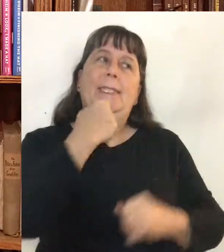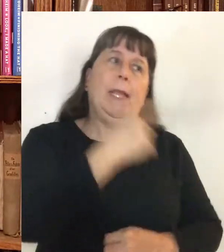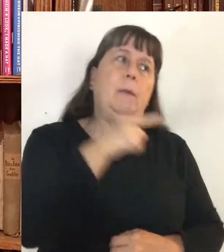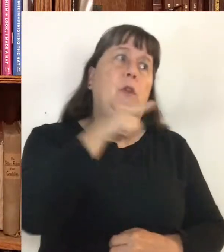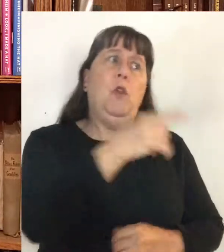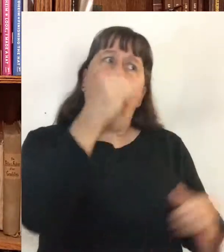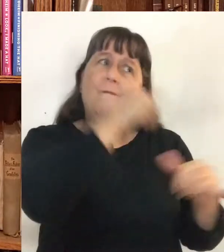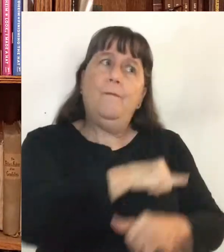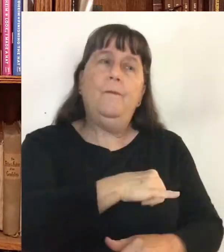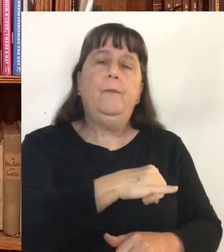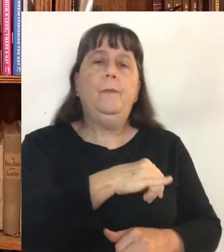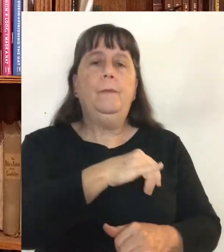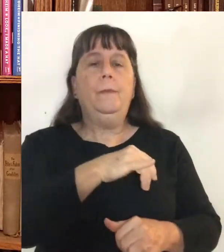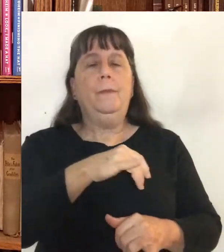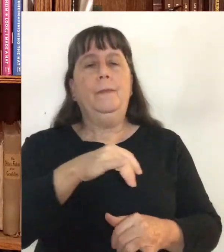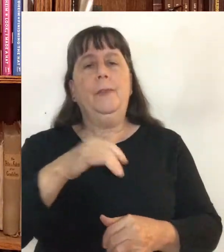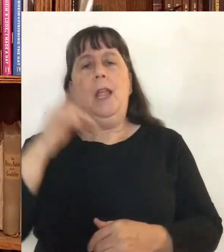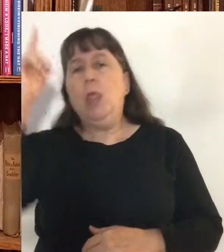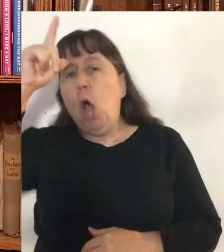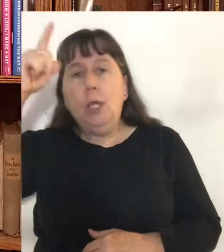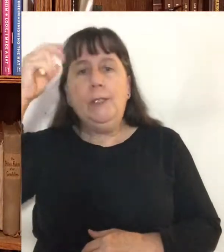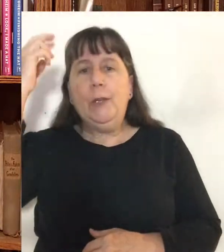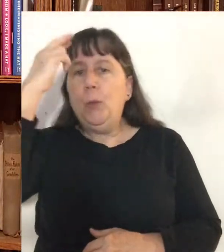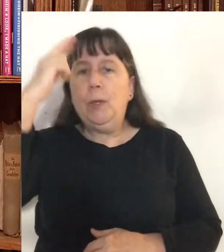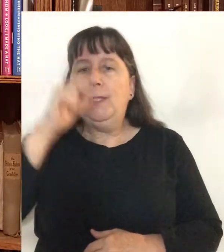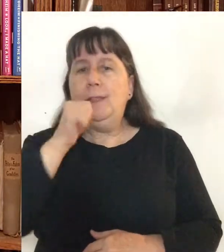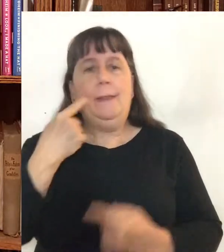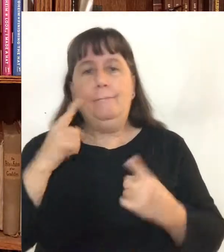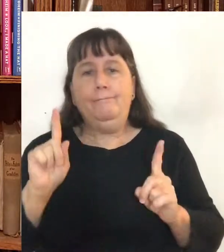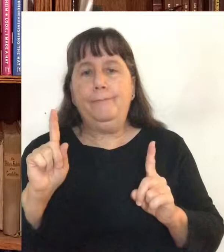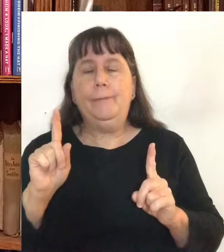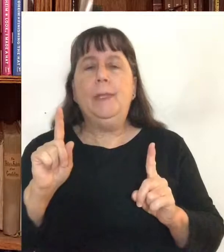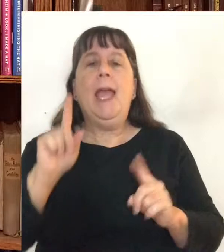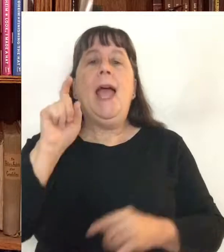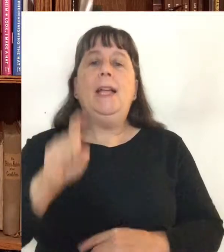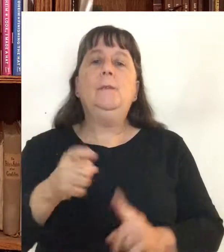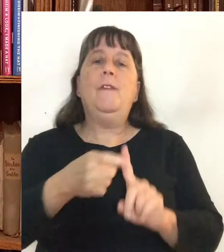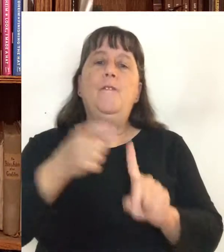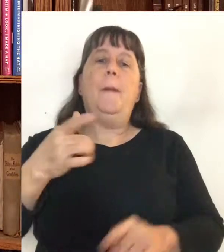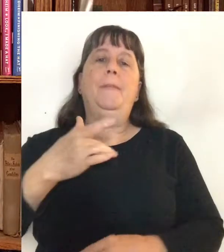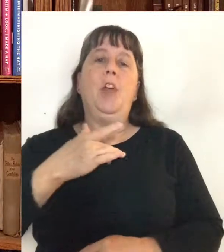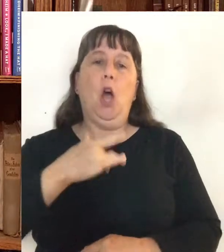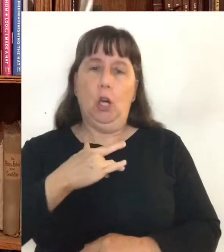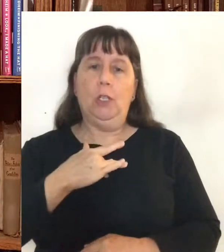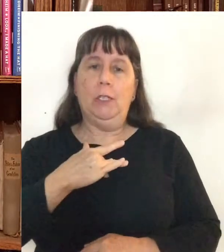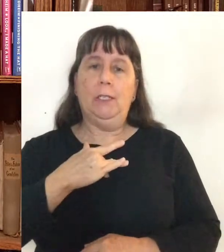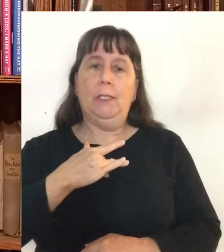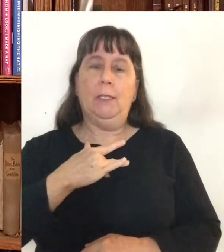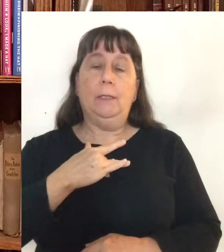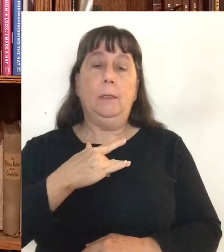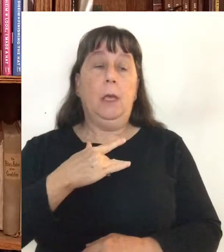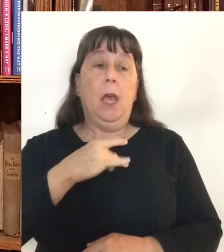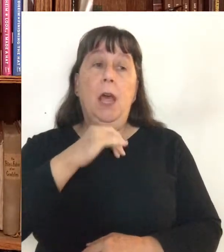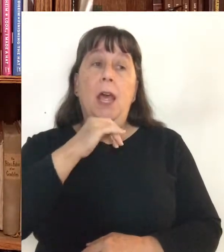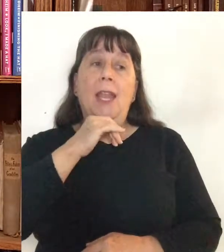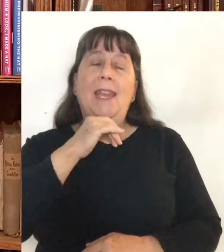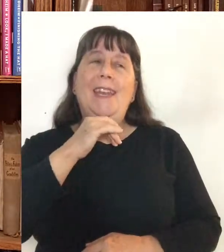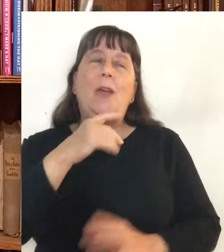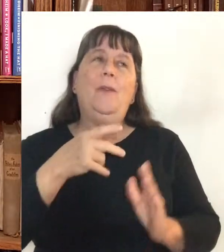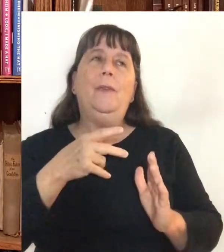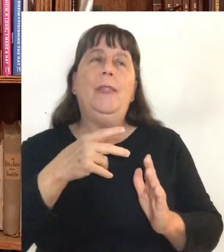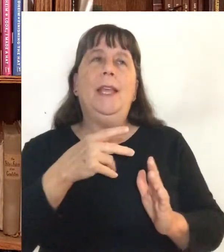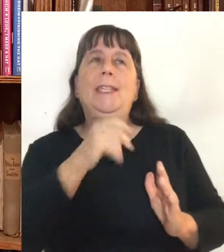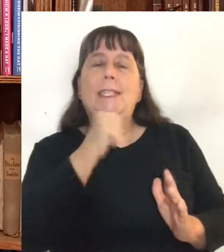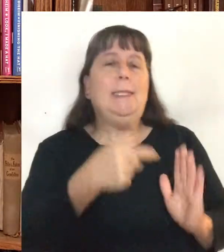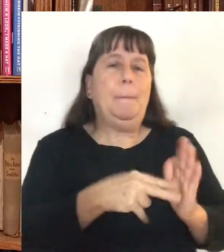is not going to work. It's going to have to be of the heart. This is not to say that